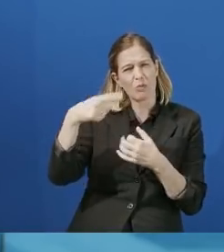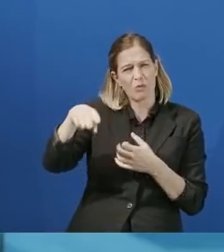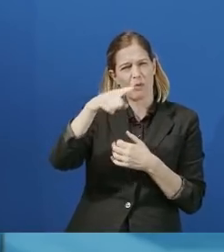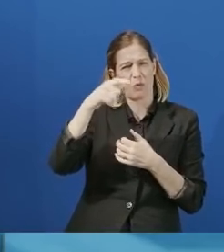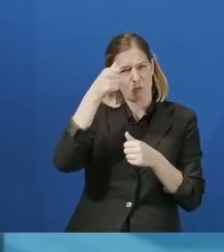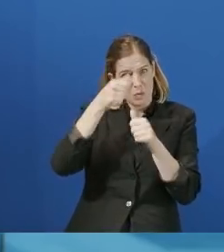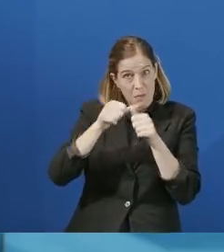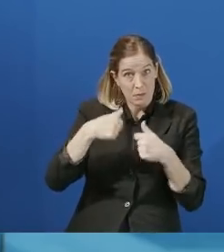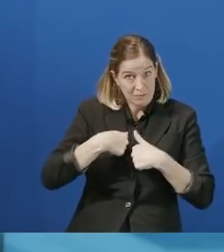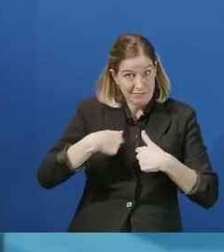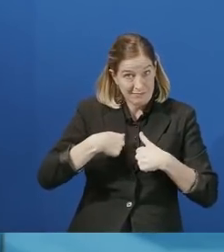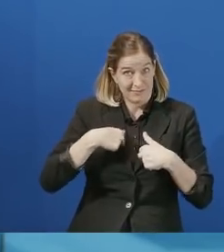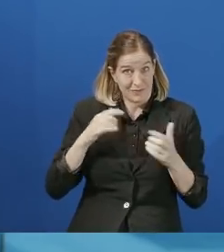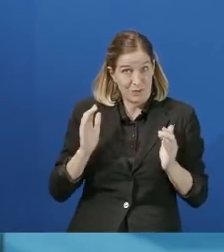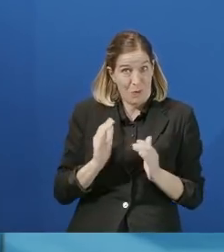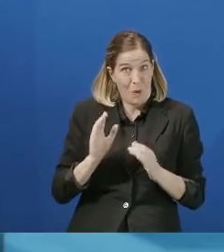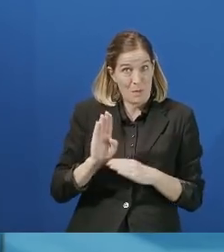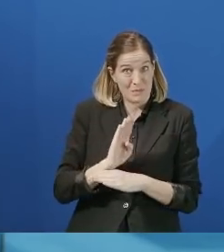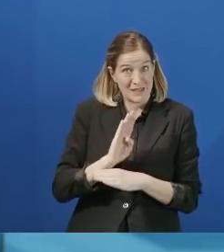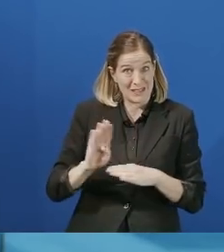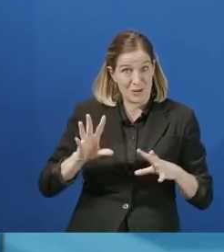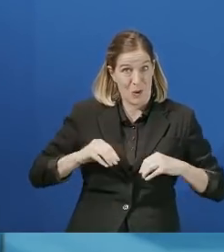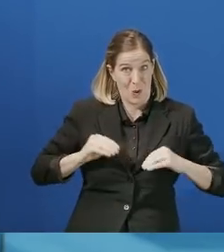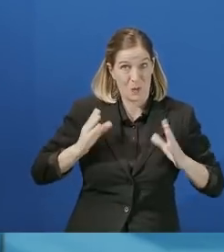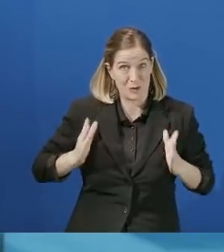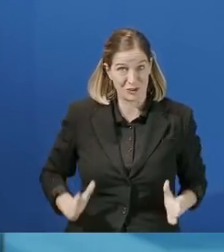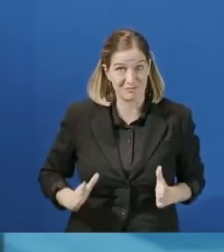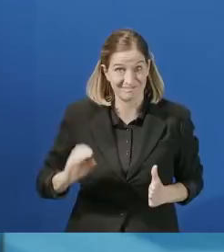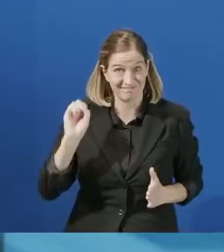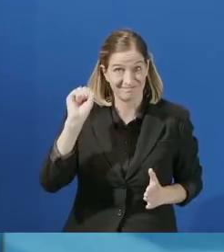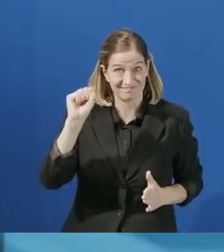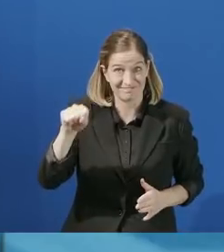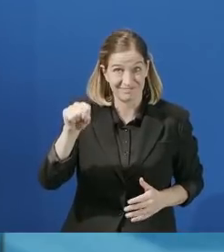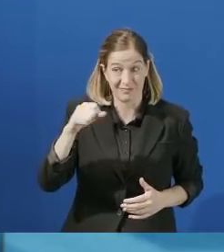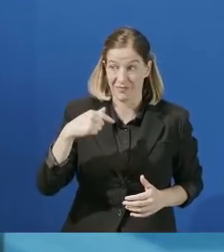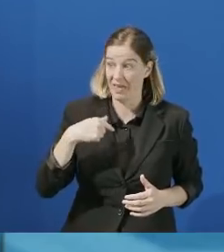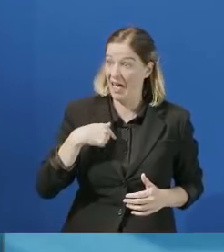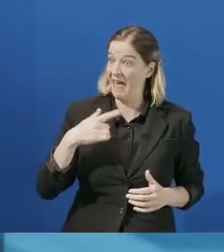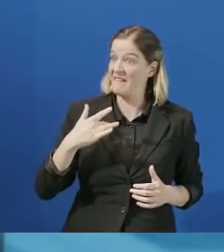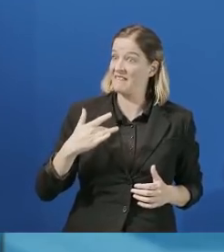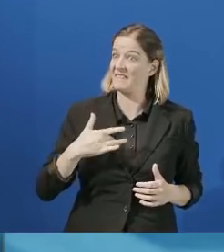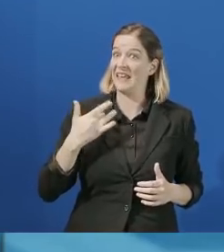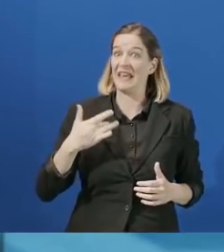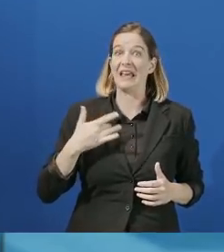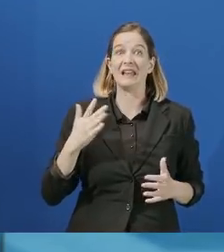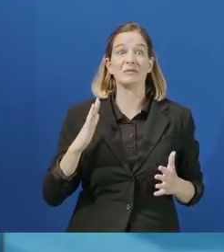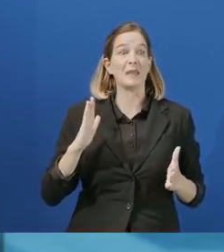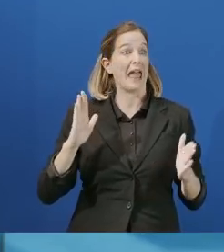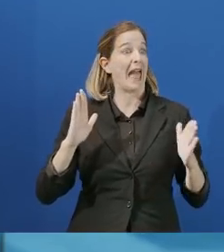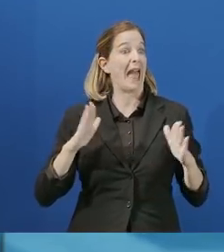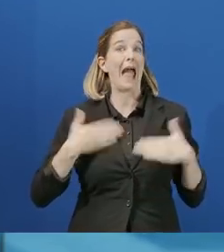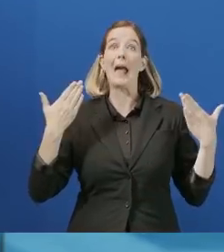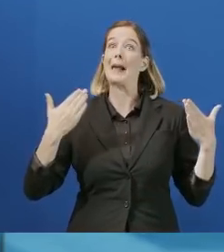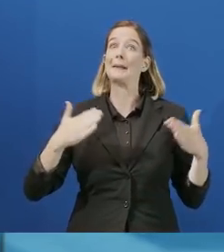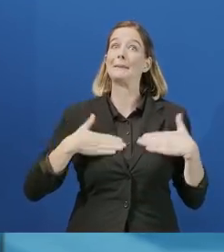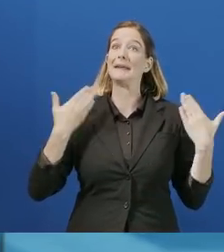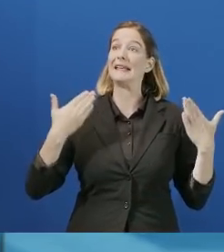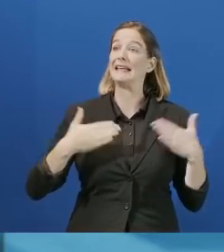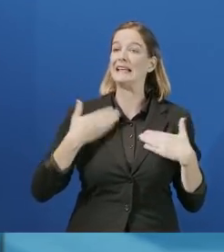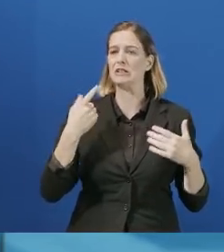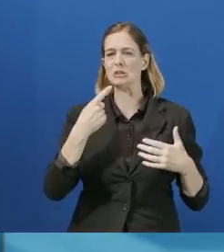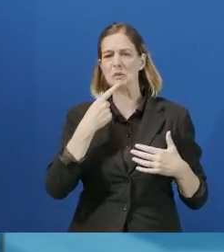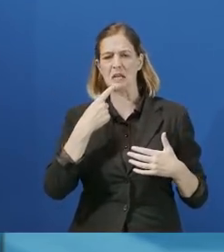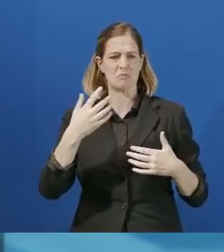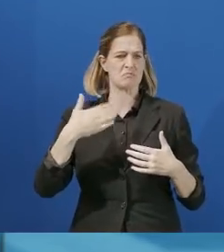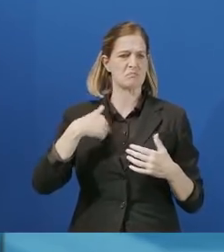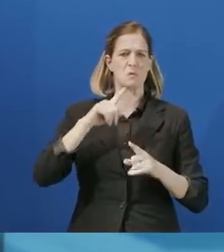past, I don't take any joy at all in putting an order out there that's enforceable by law, that